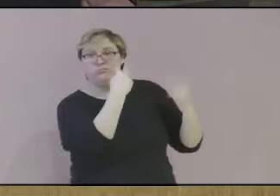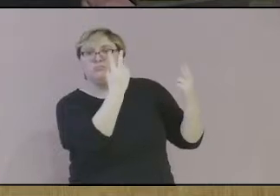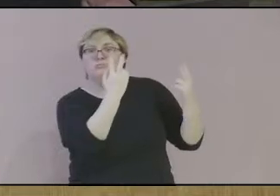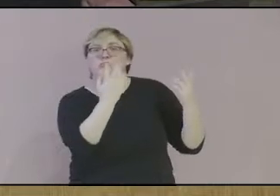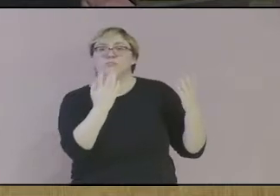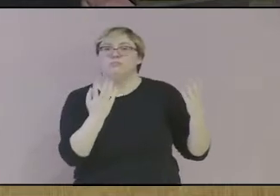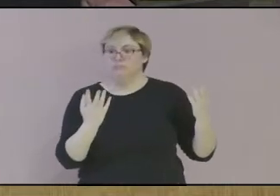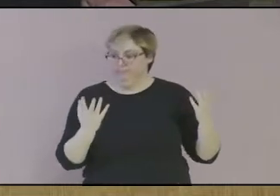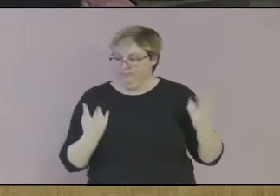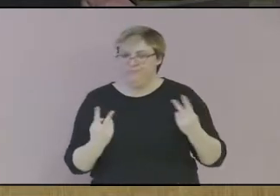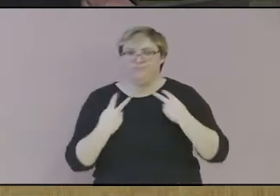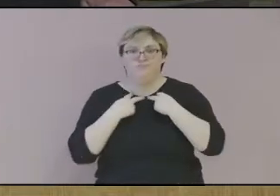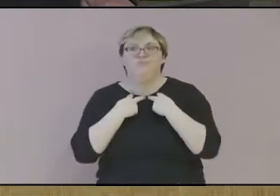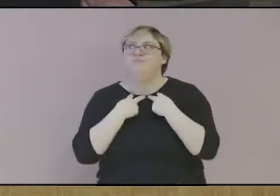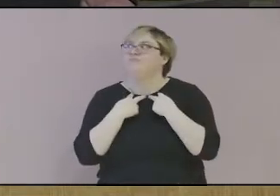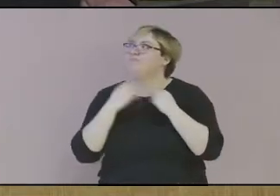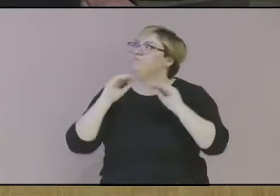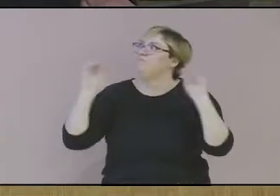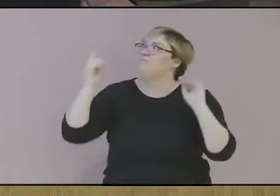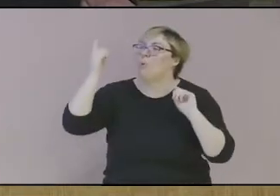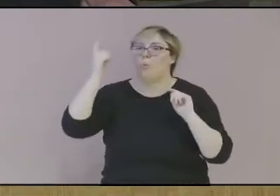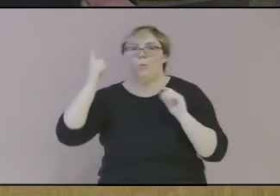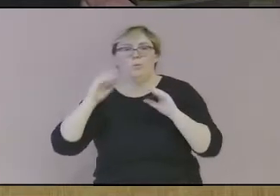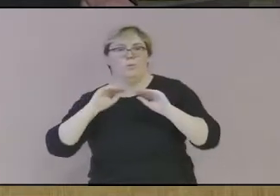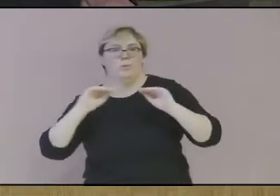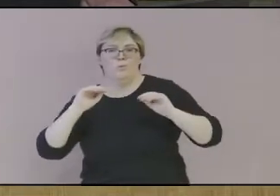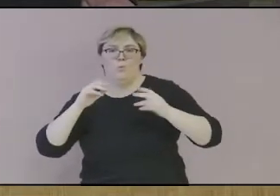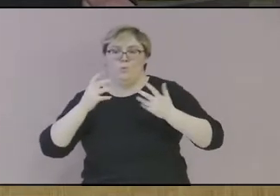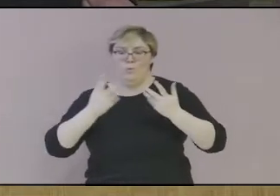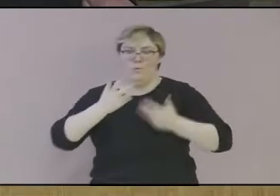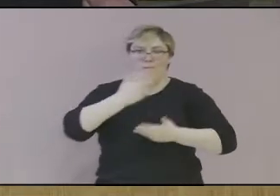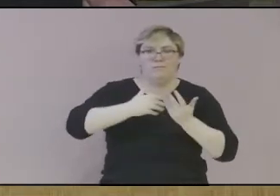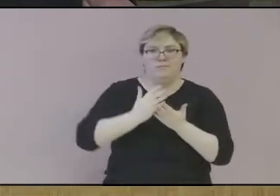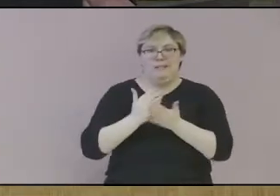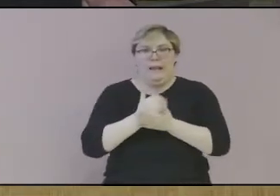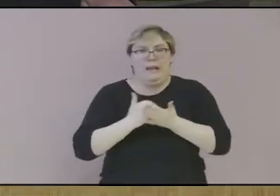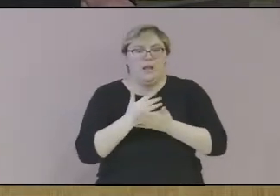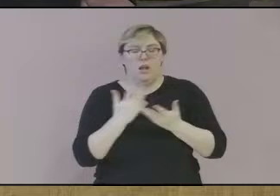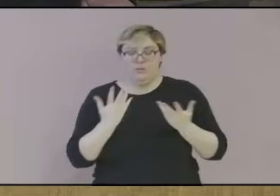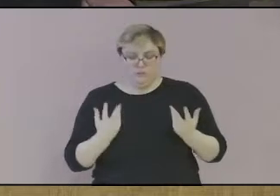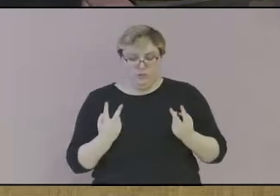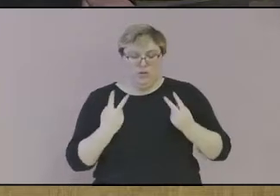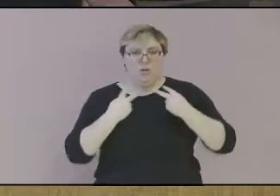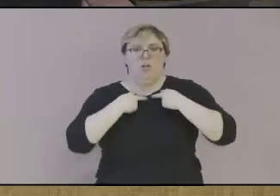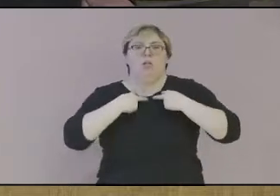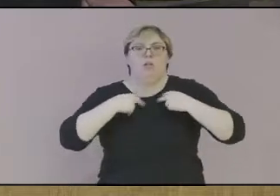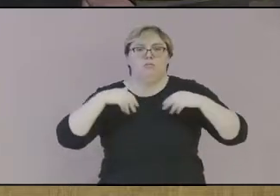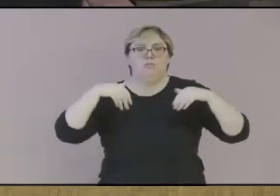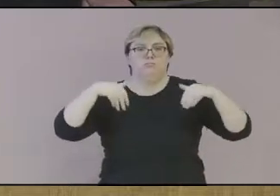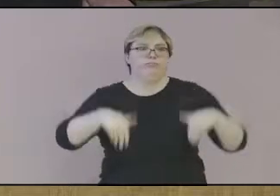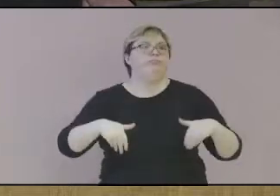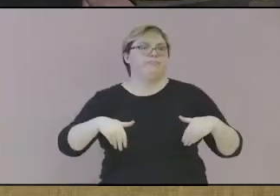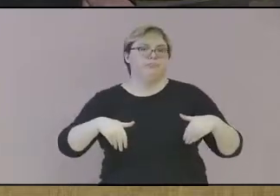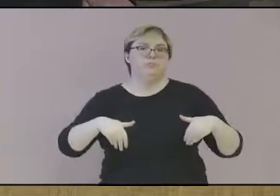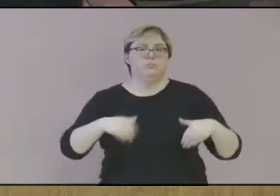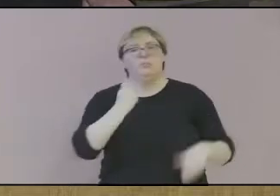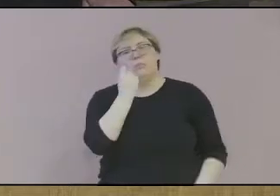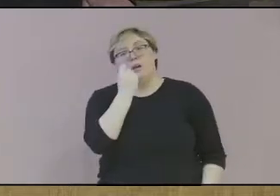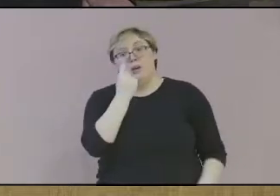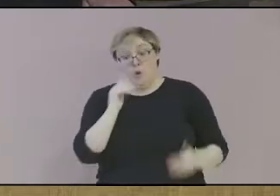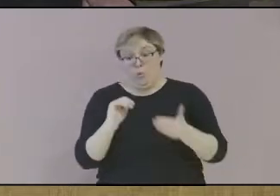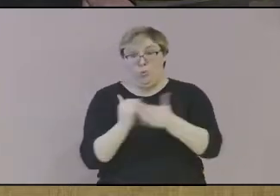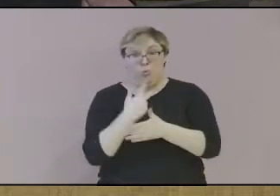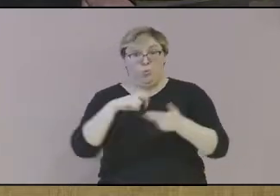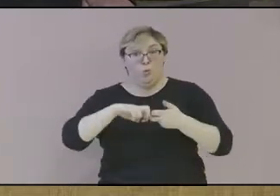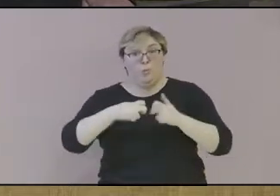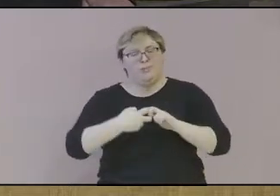a double bind. No, you can't work, and there's no social safety net. So, and those are long-standing problems in the